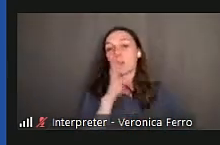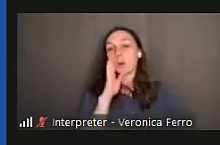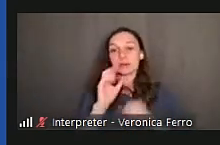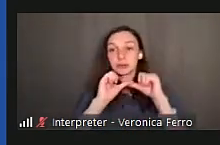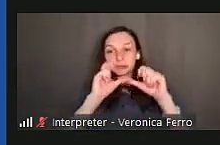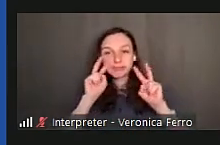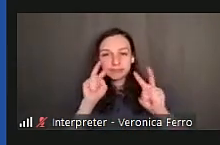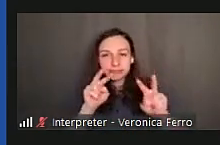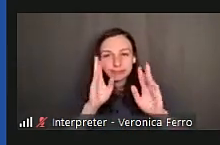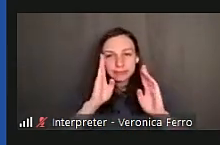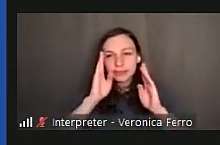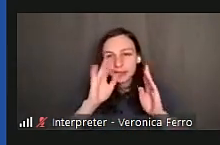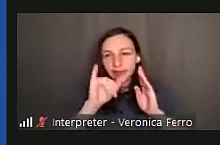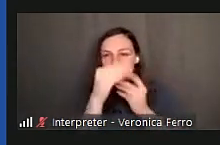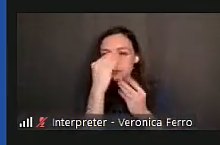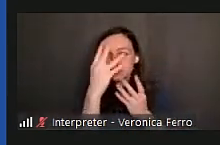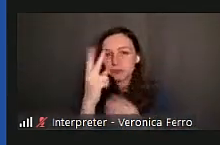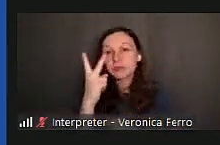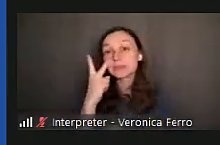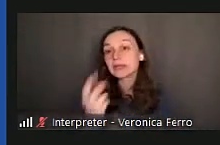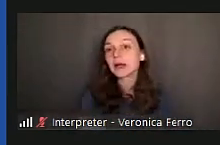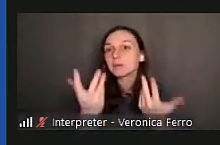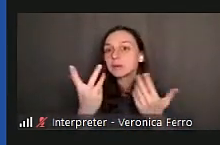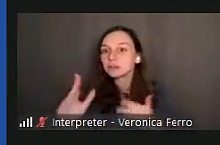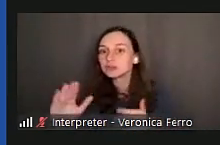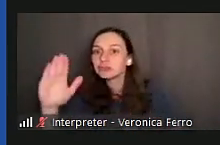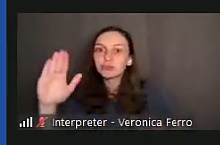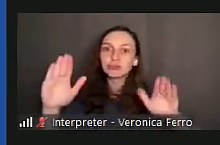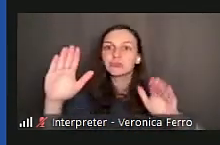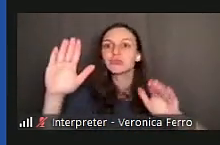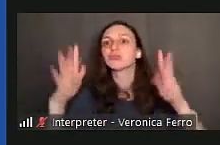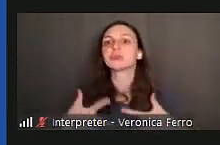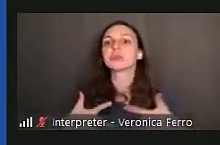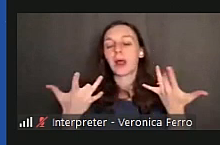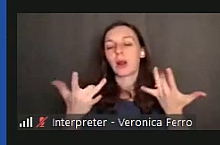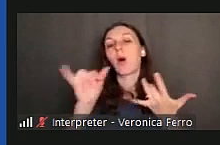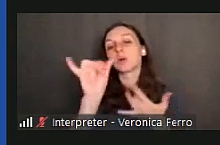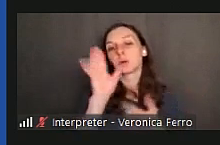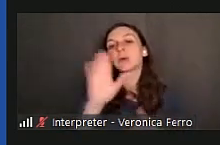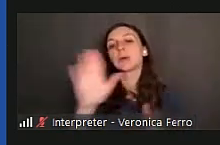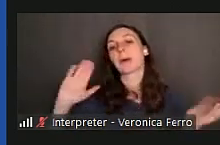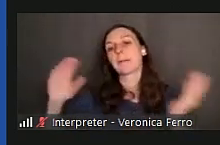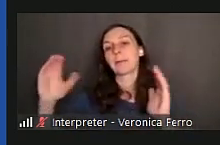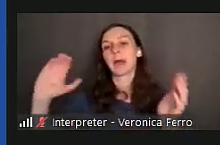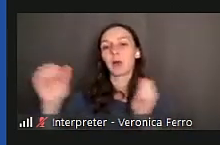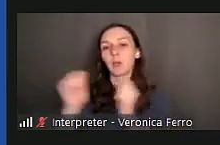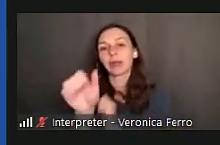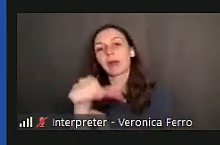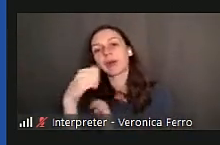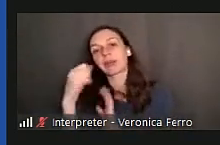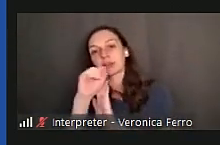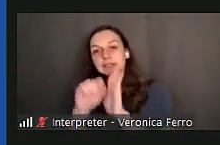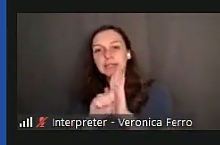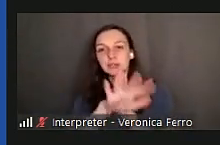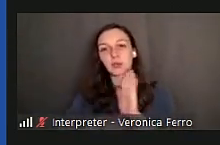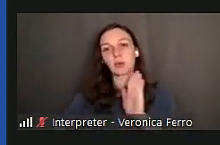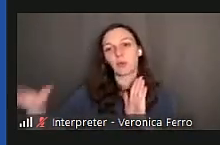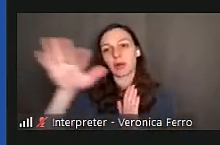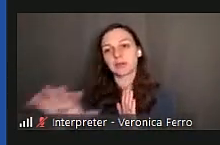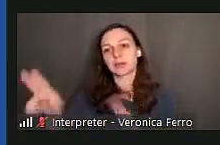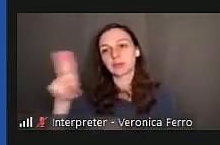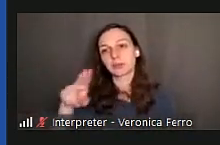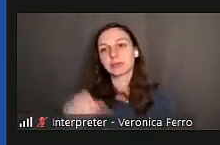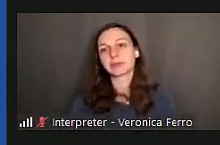go, and watching our neighboring states, states across the country, looking for some leading information on what we might expect here in the state.